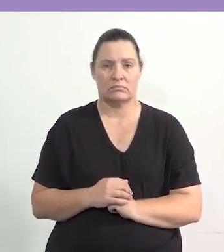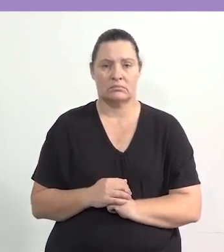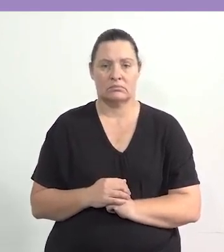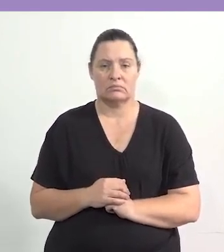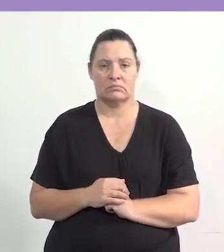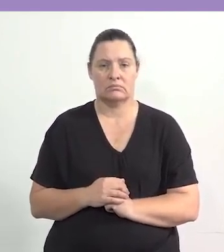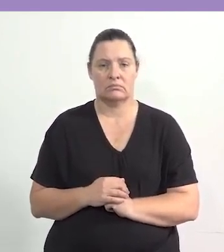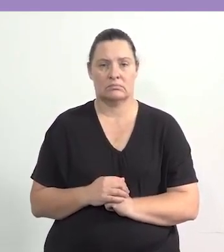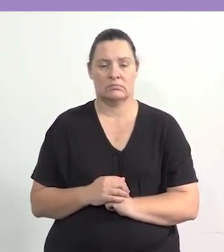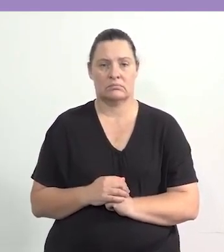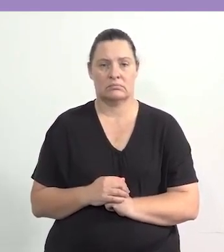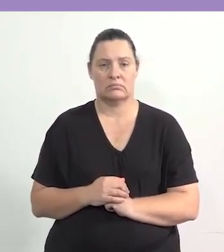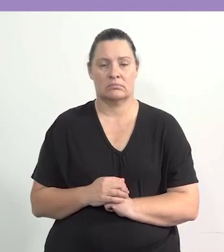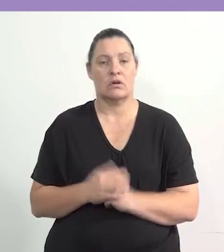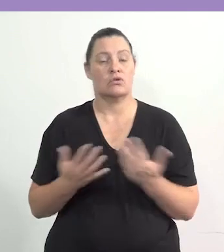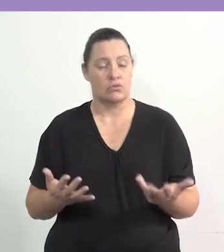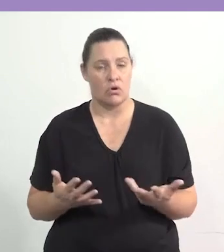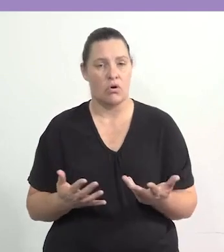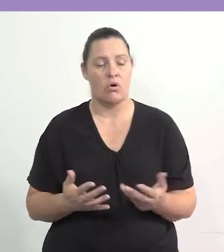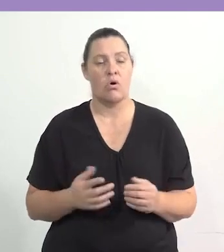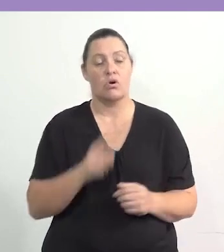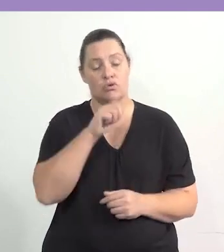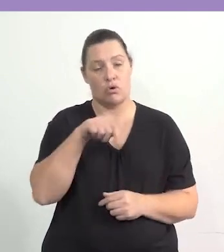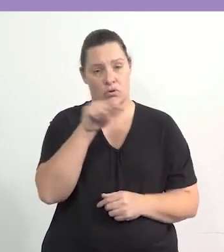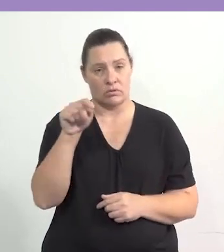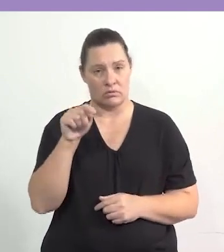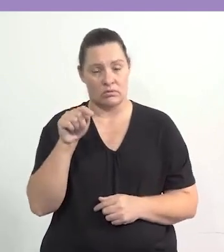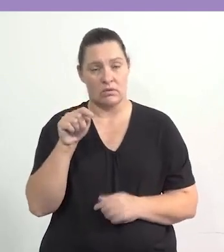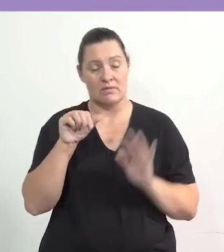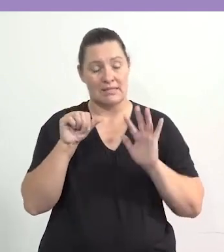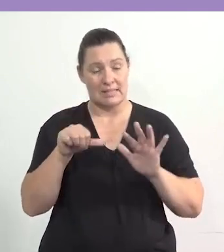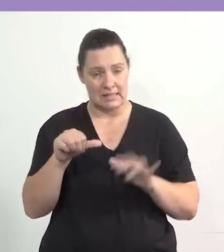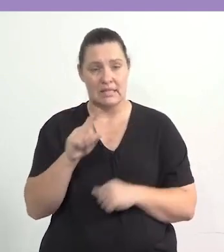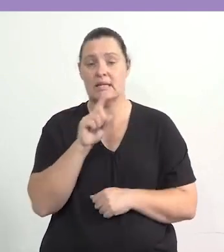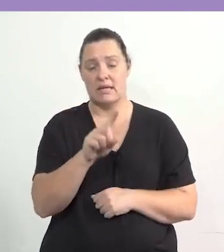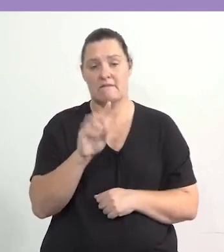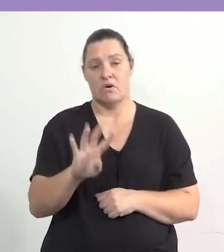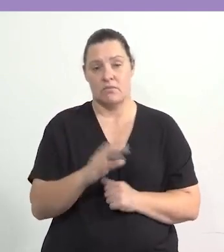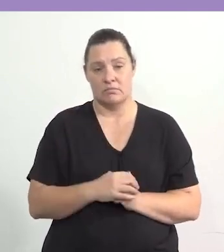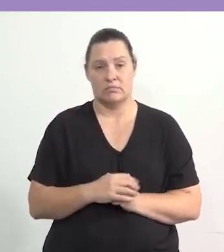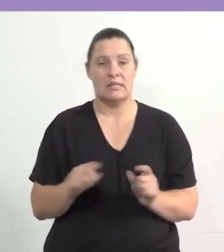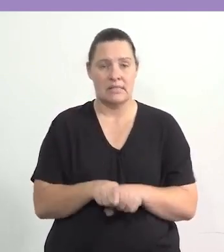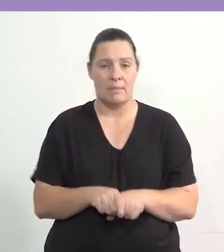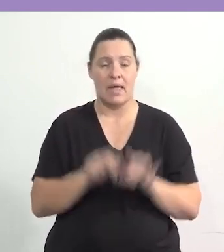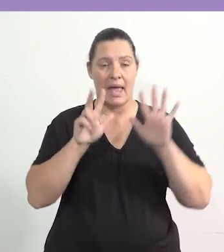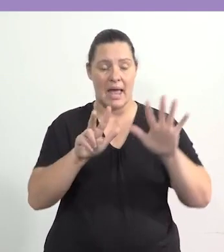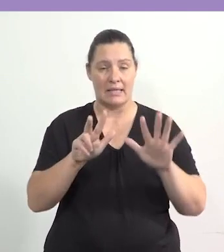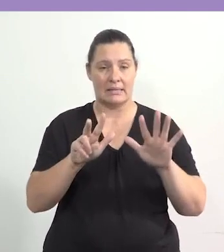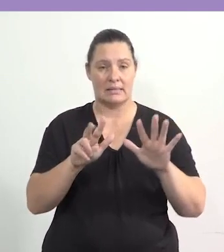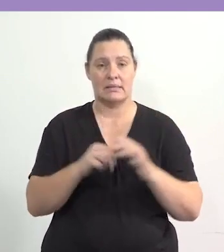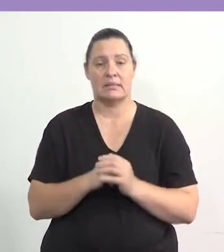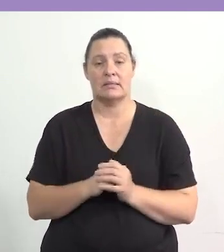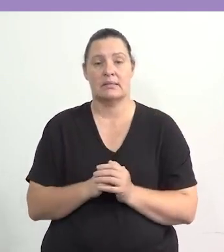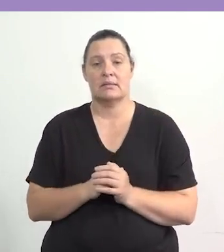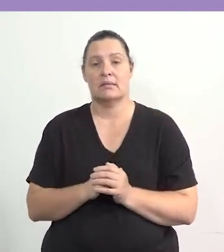will be 4. So the square root of 16 is 4. The same thing with 8 squared. That